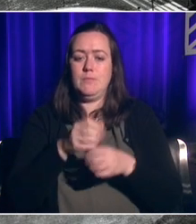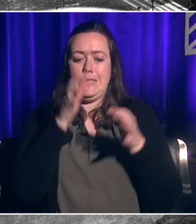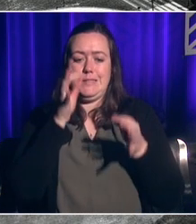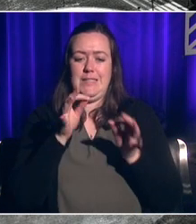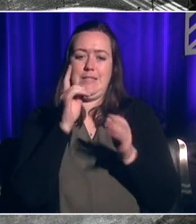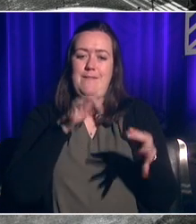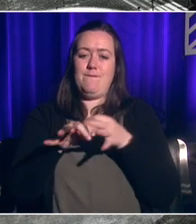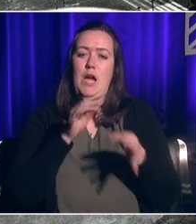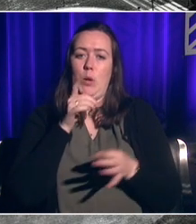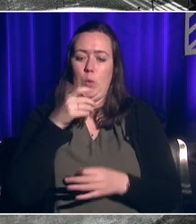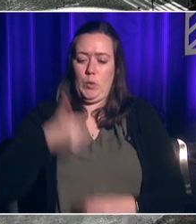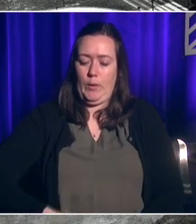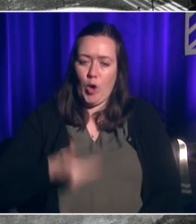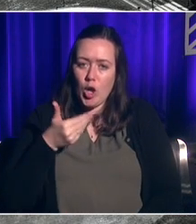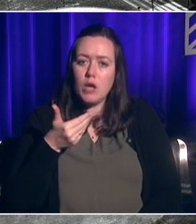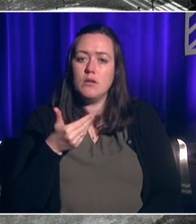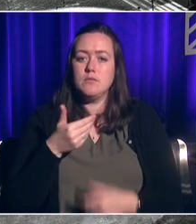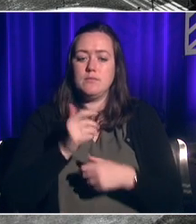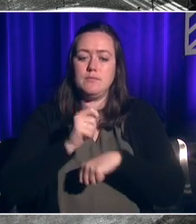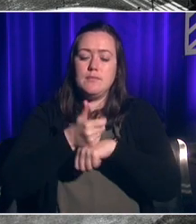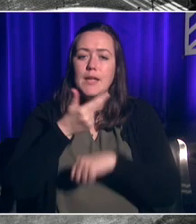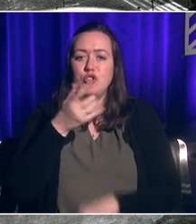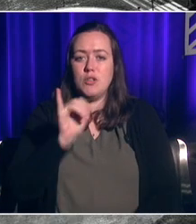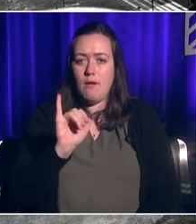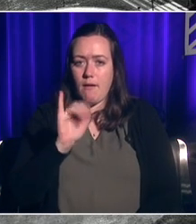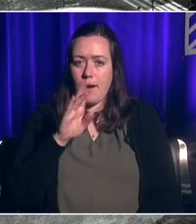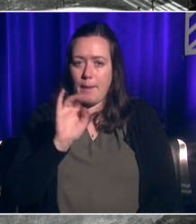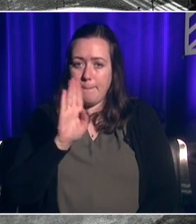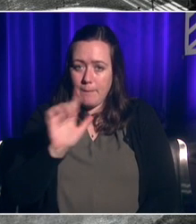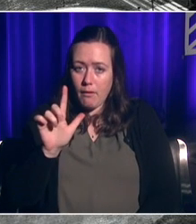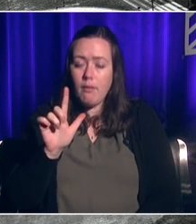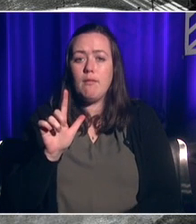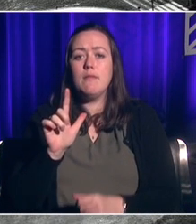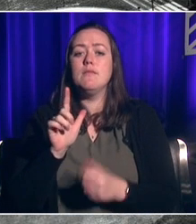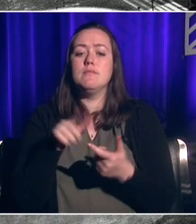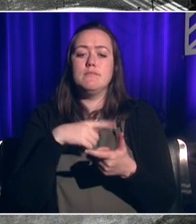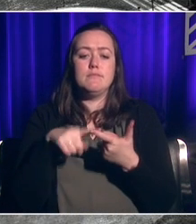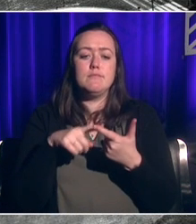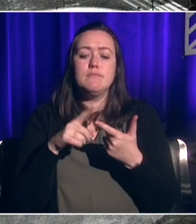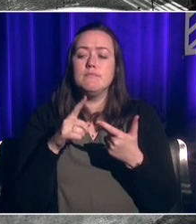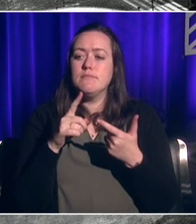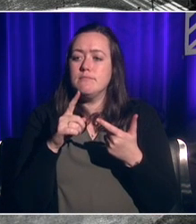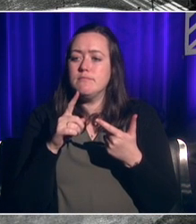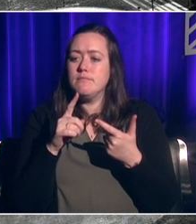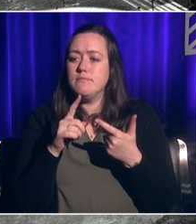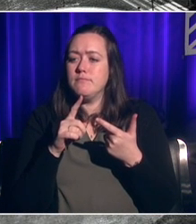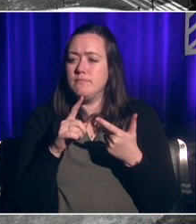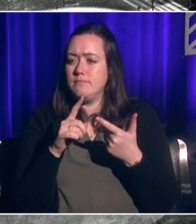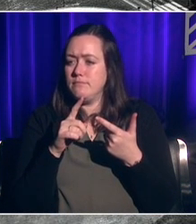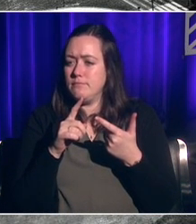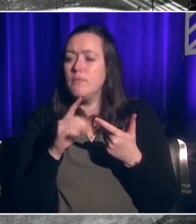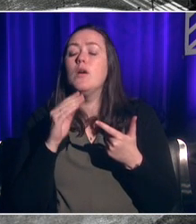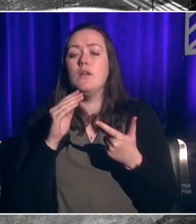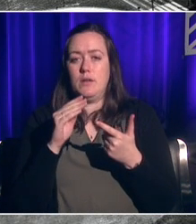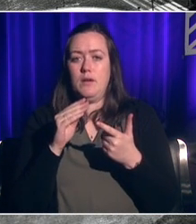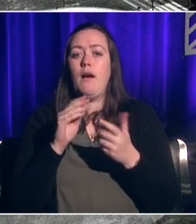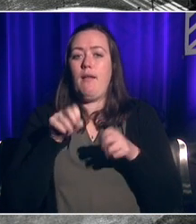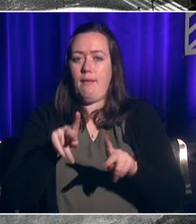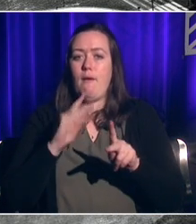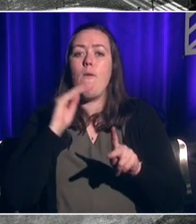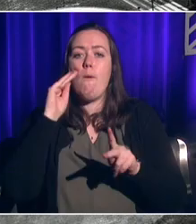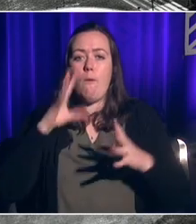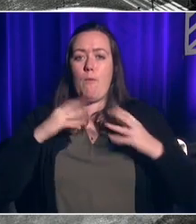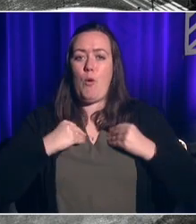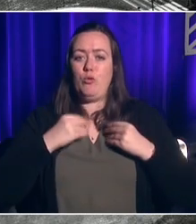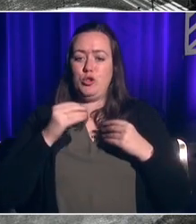whole class of educated Americans. We created home ownership for a certain class of Americans. Not everyone had access, but we